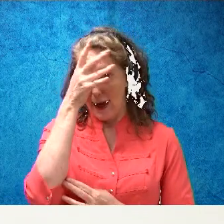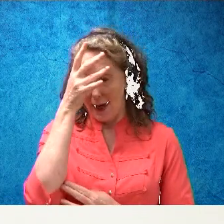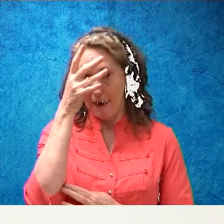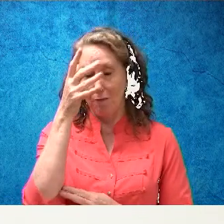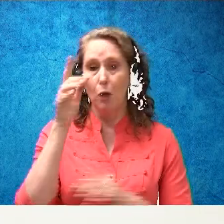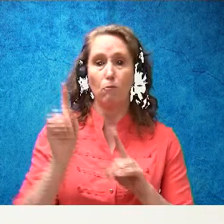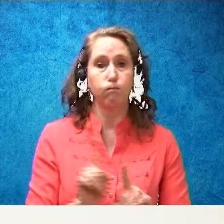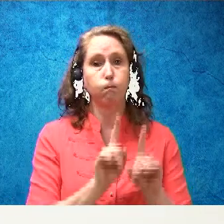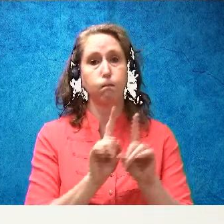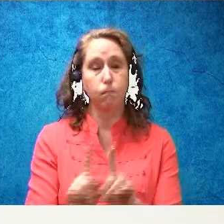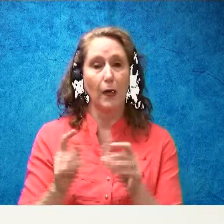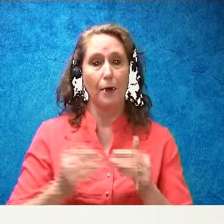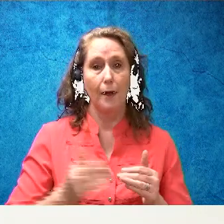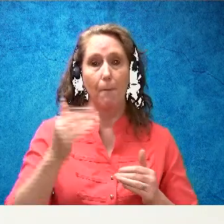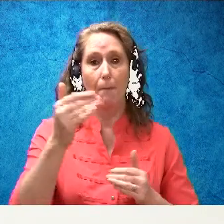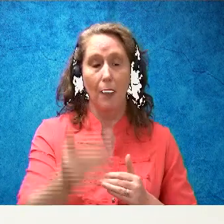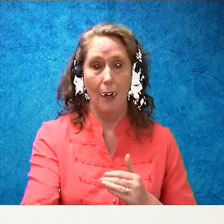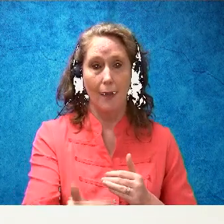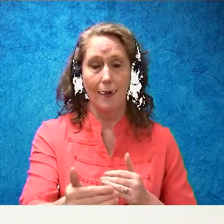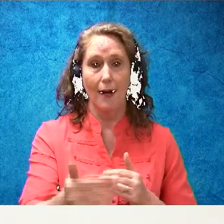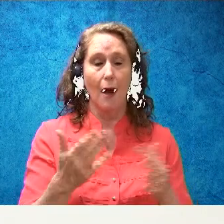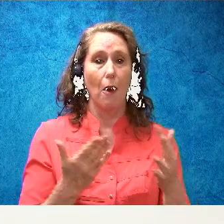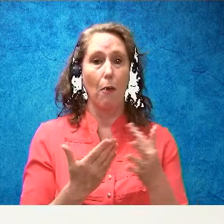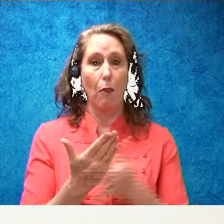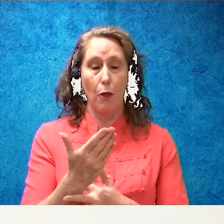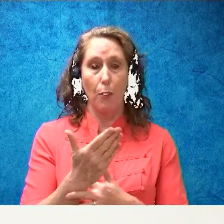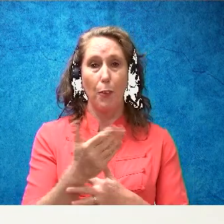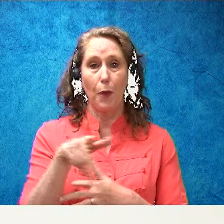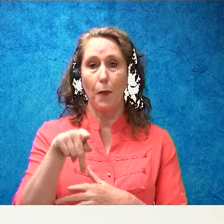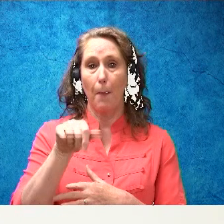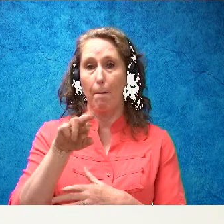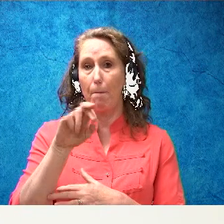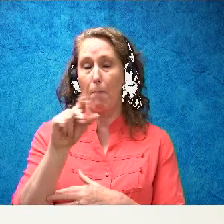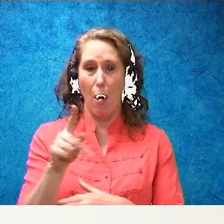the block, through the park,